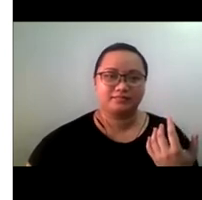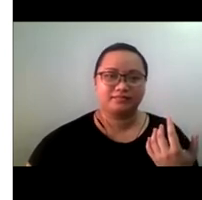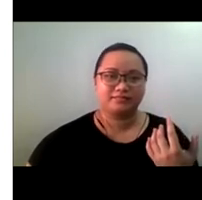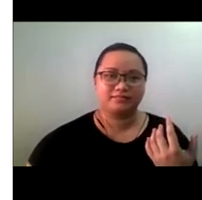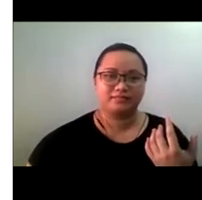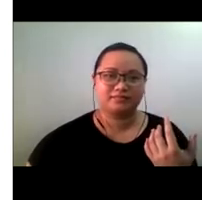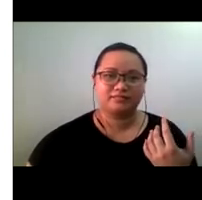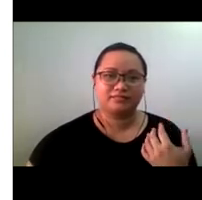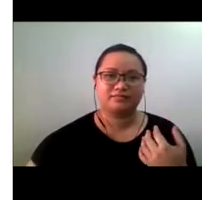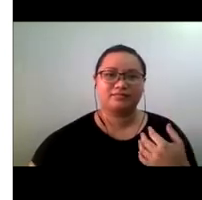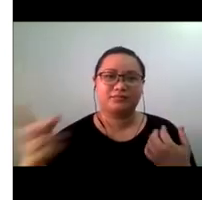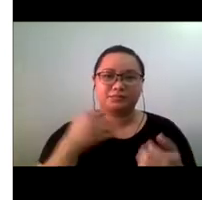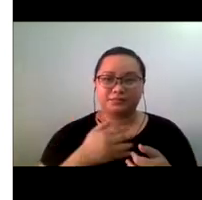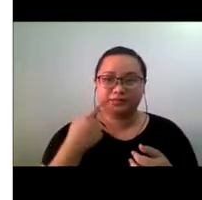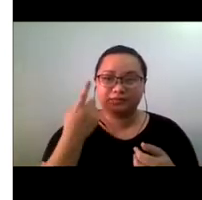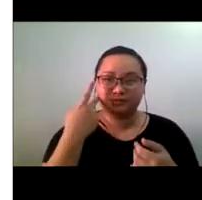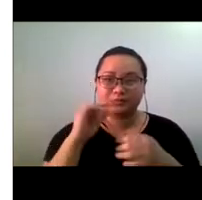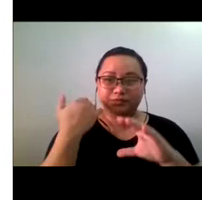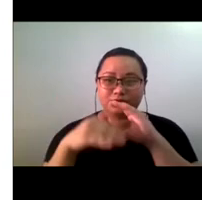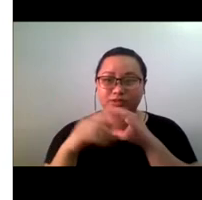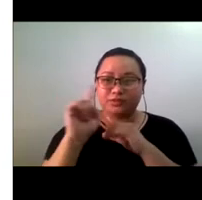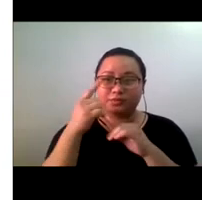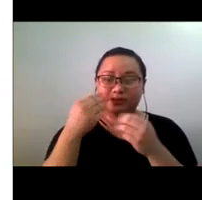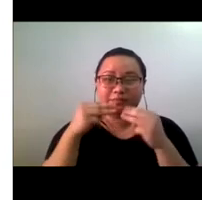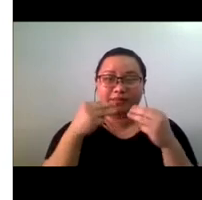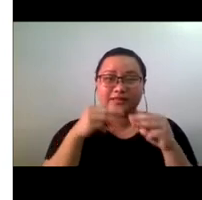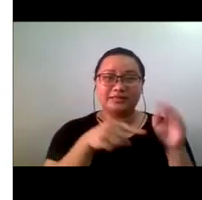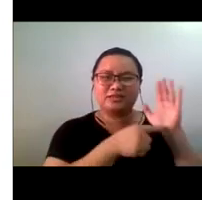being presented before you now.